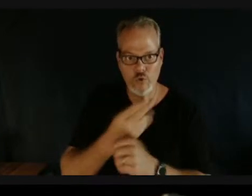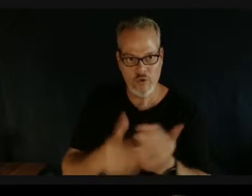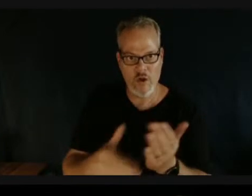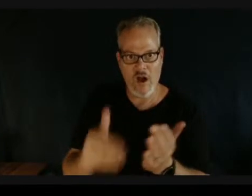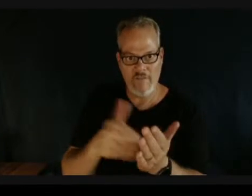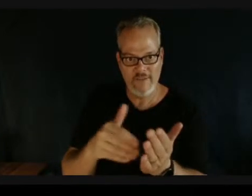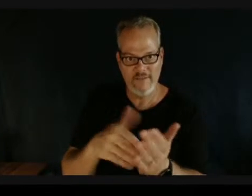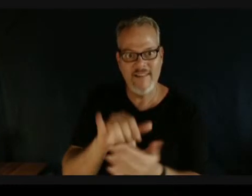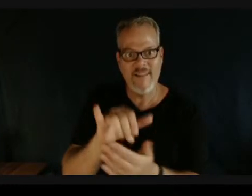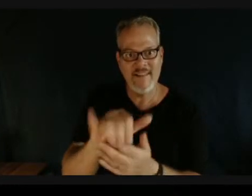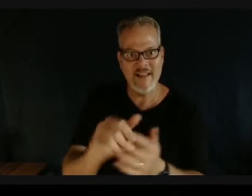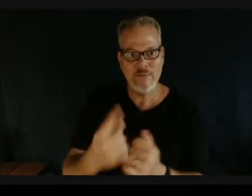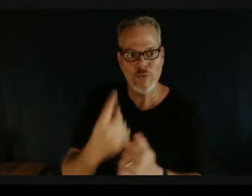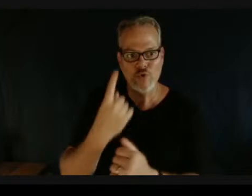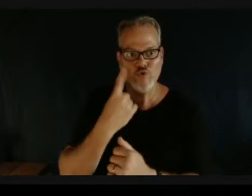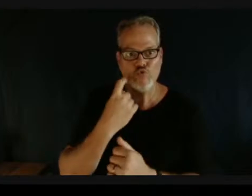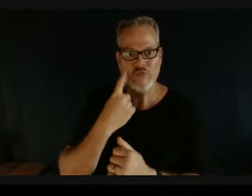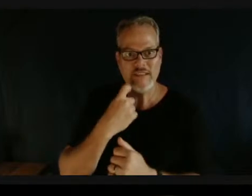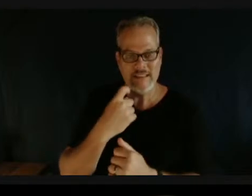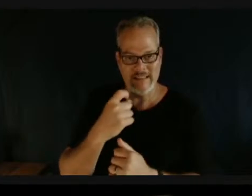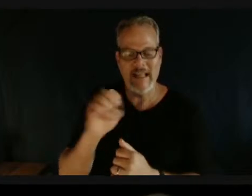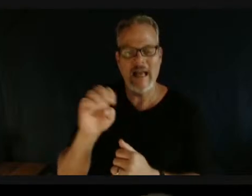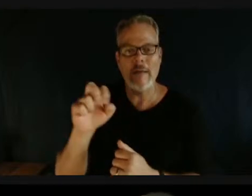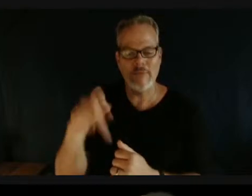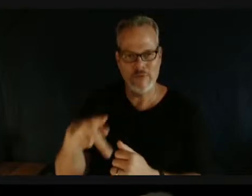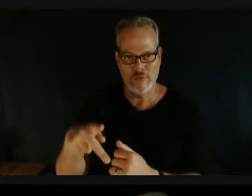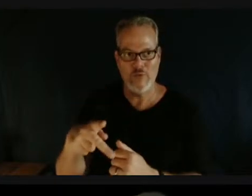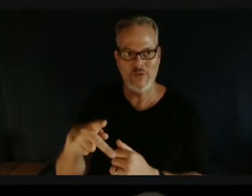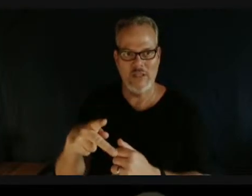recent episode. Low level activity,